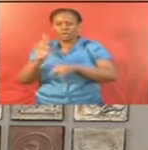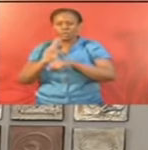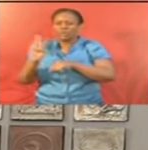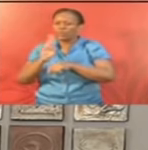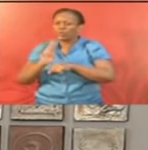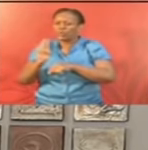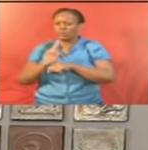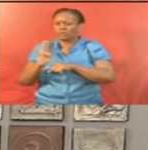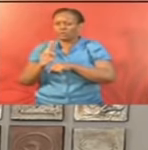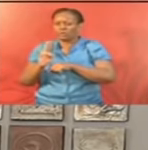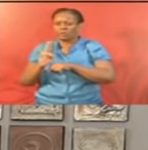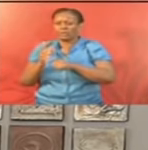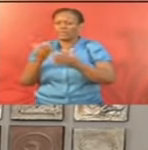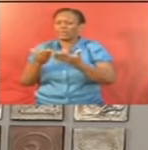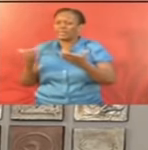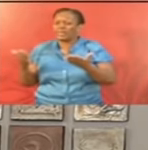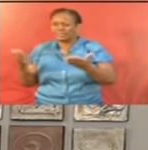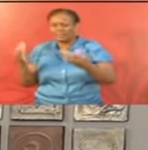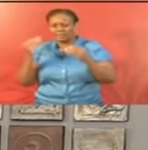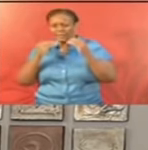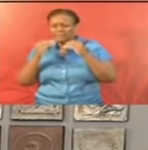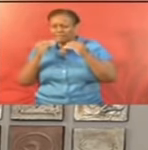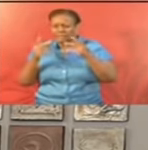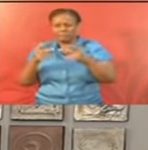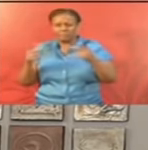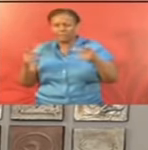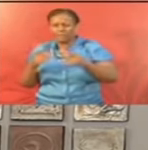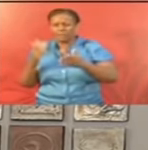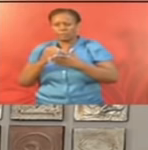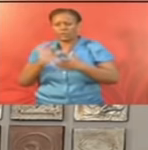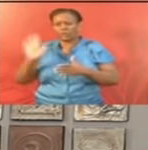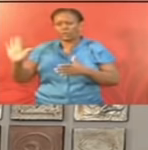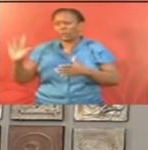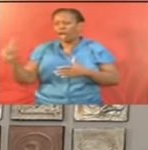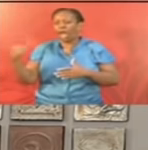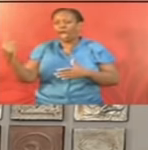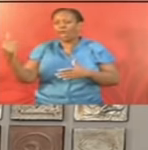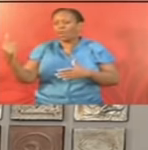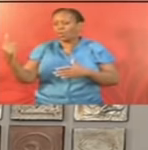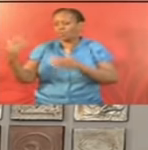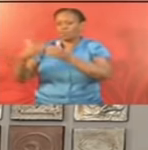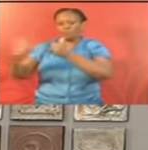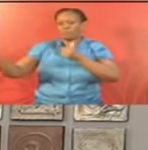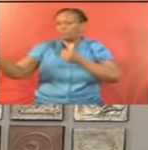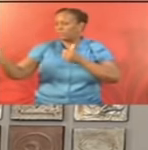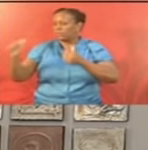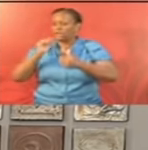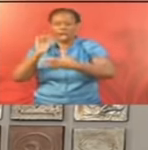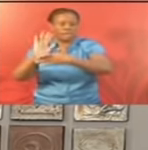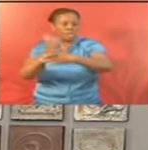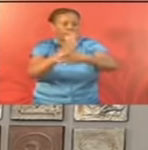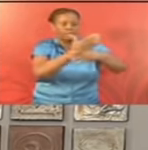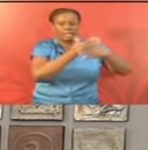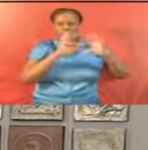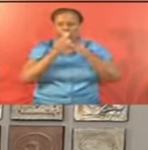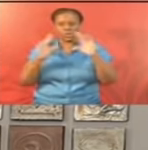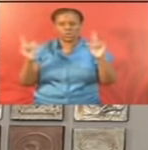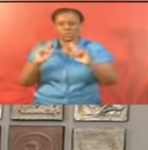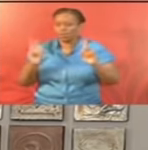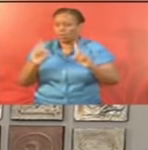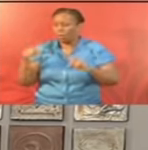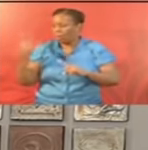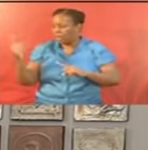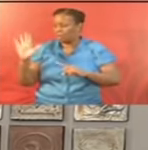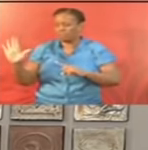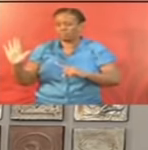and drinking, to clean down the shared surfaces that you may use in the bathroom. Those sort of things are the steps that we take to reduce the